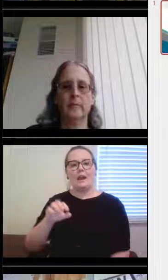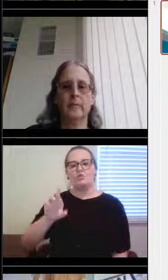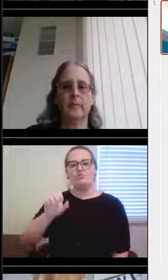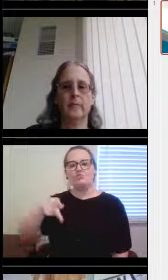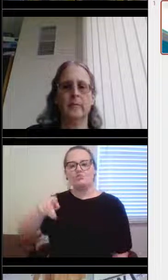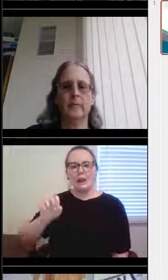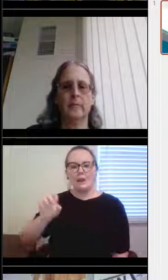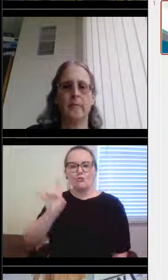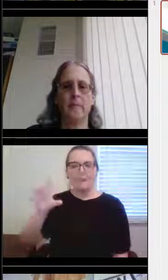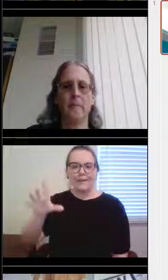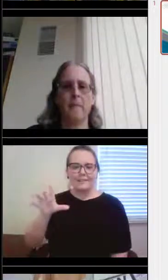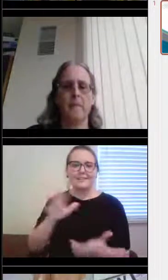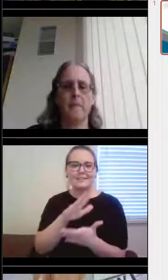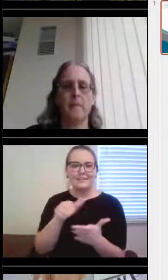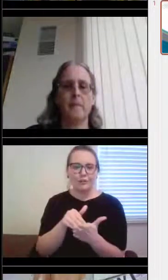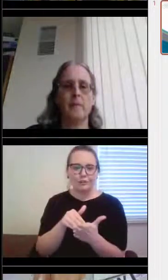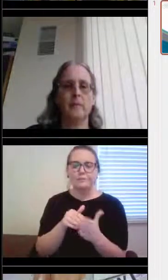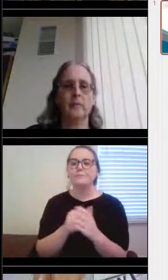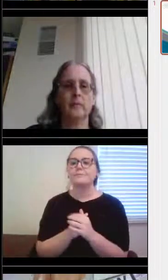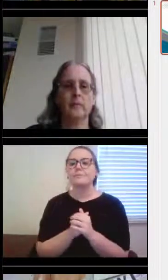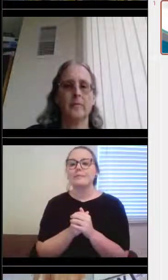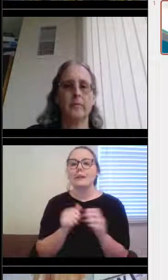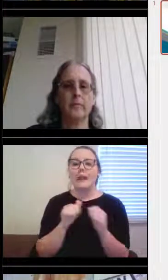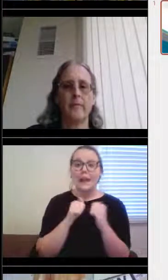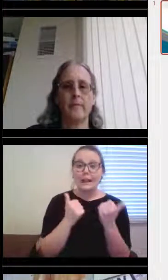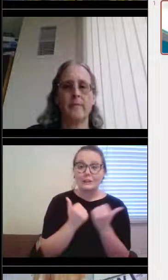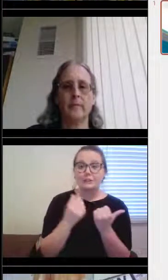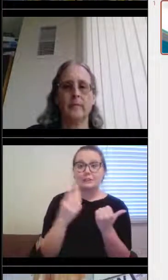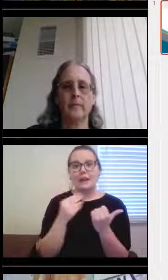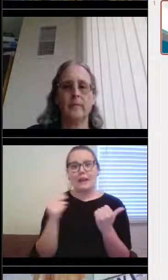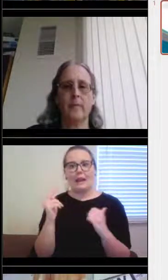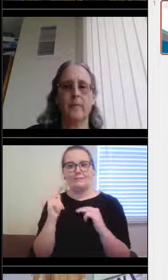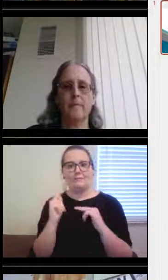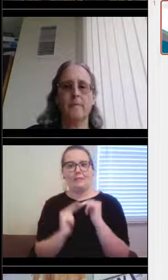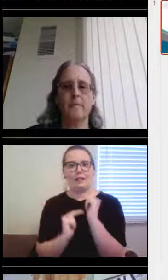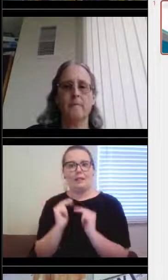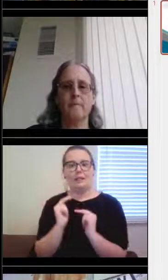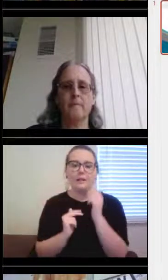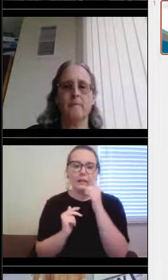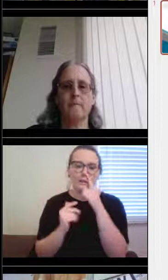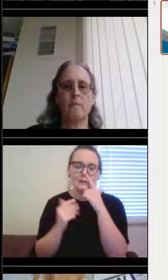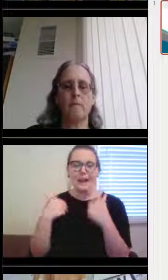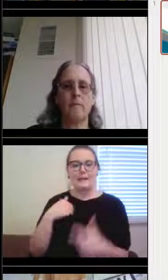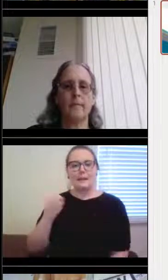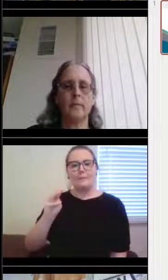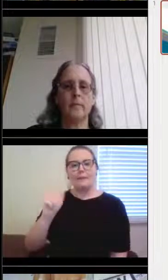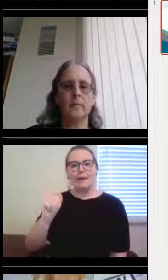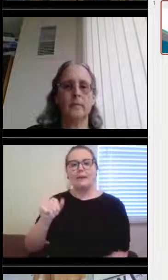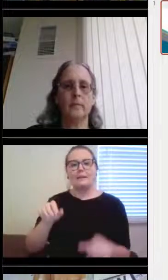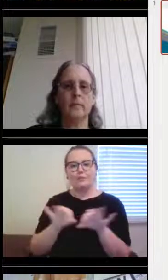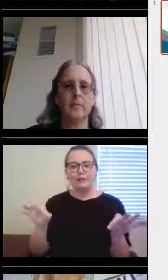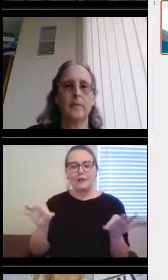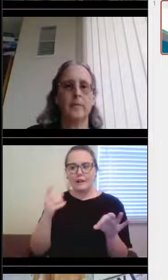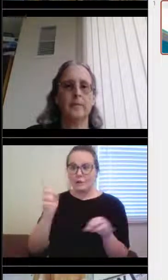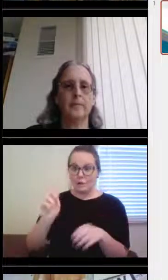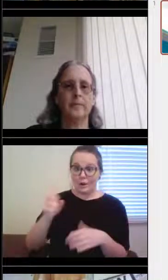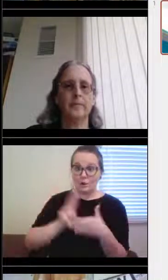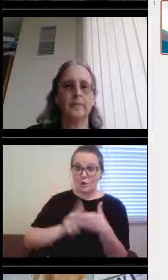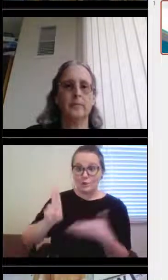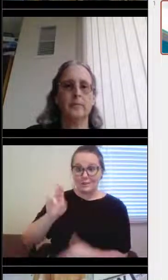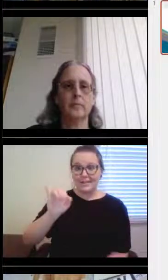sexual assault services, agency structure, and capacity building. She holds a master's degree in human services from the University of